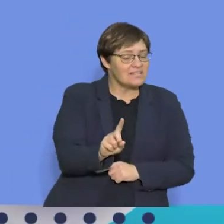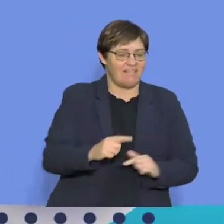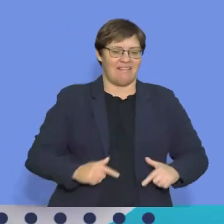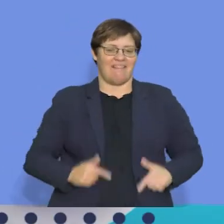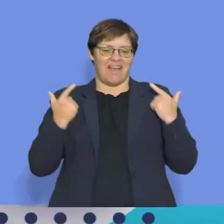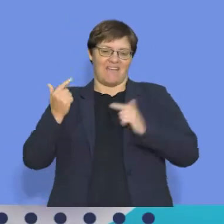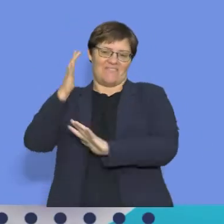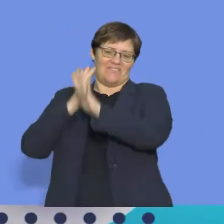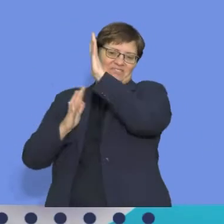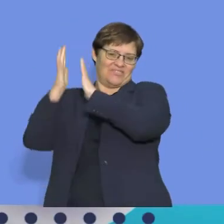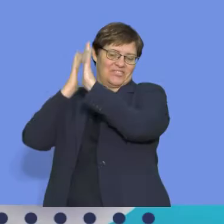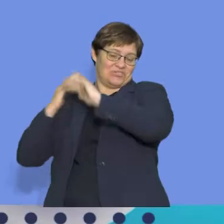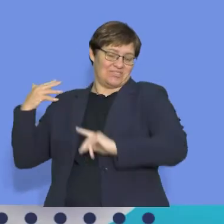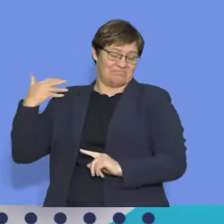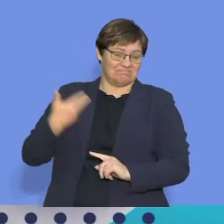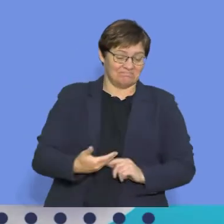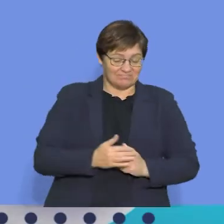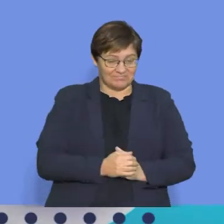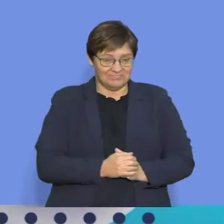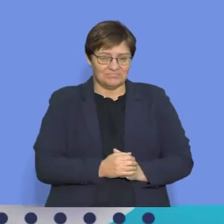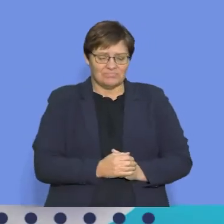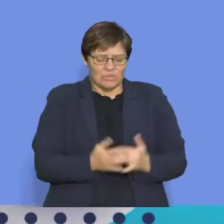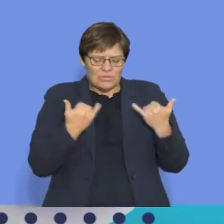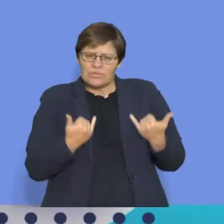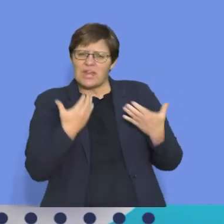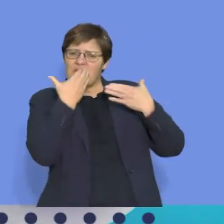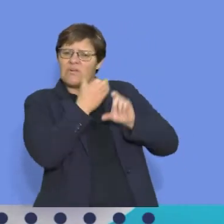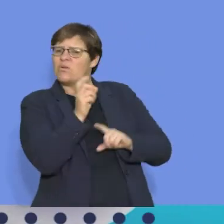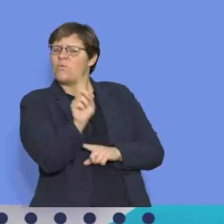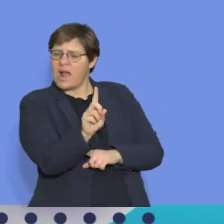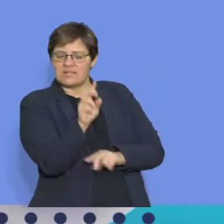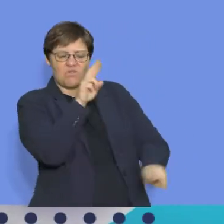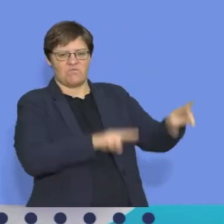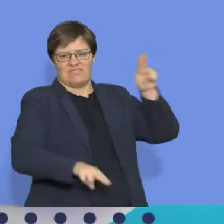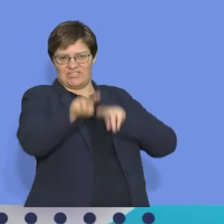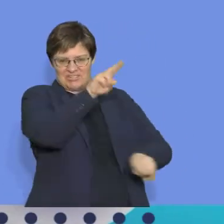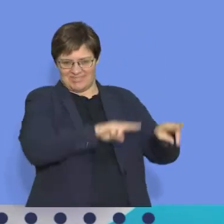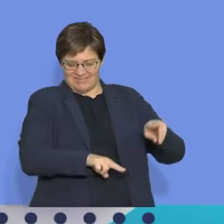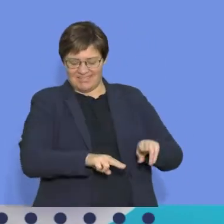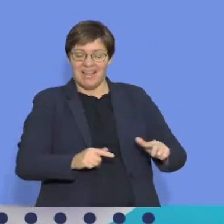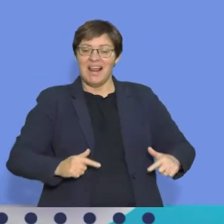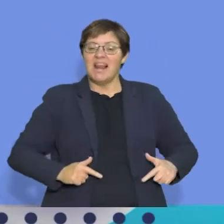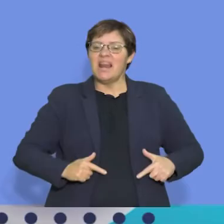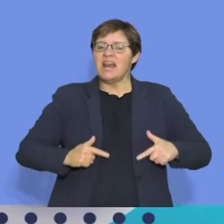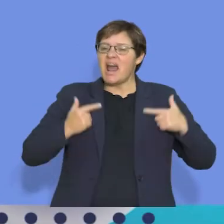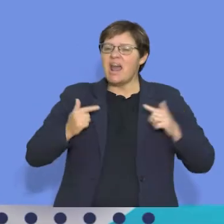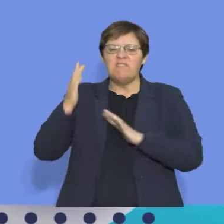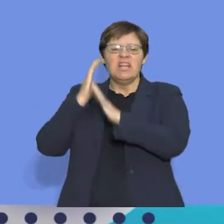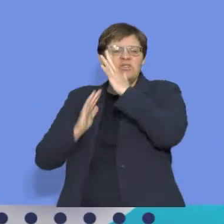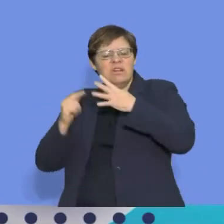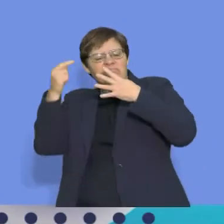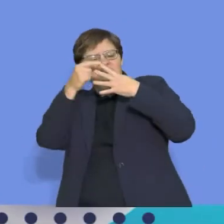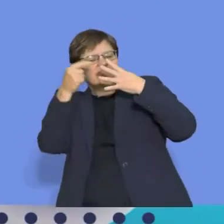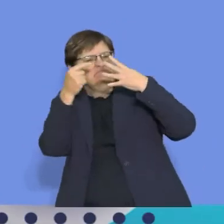life. And what we're going to do today is we're going to revise the different aspects of the history of life and then have a look at